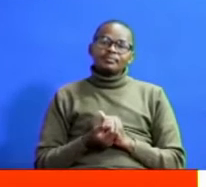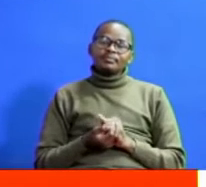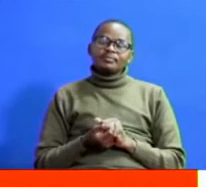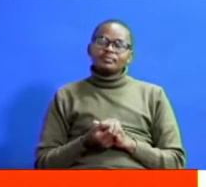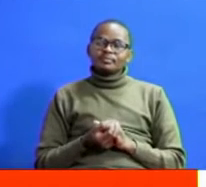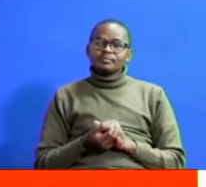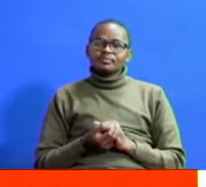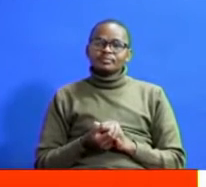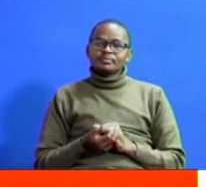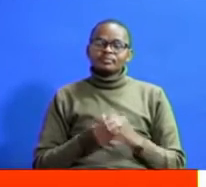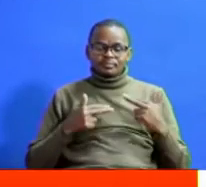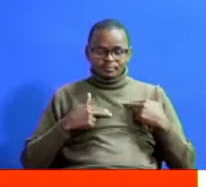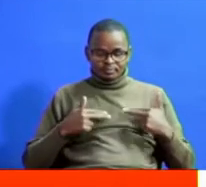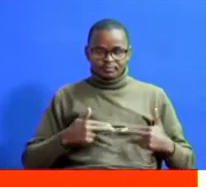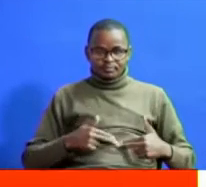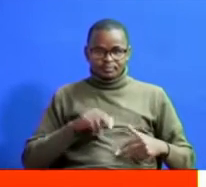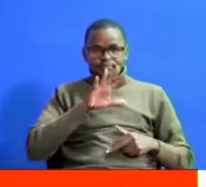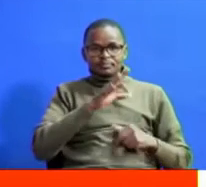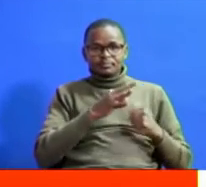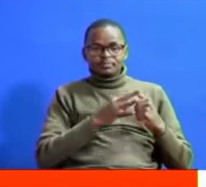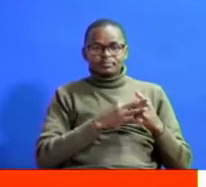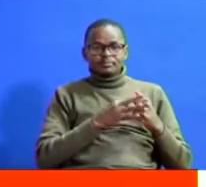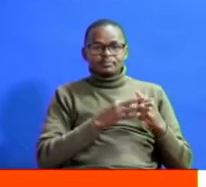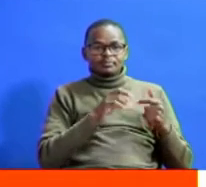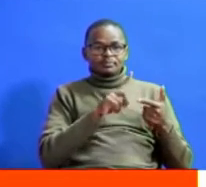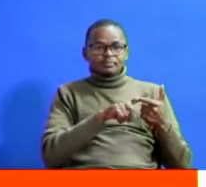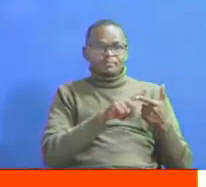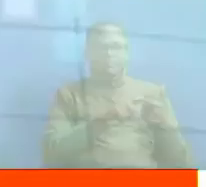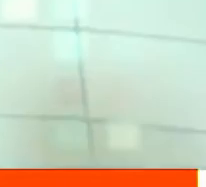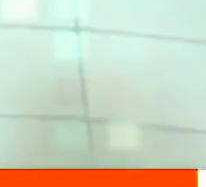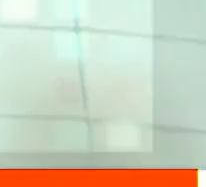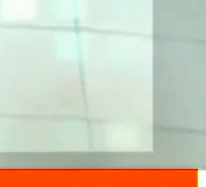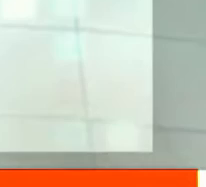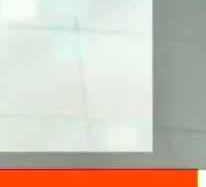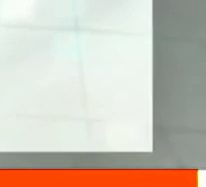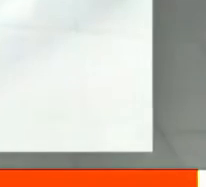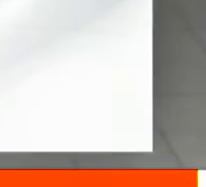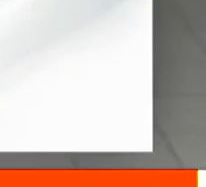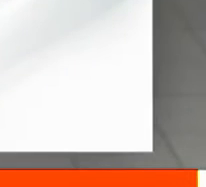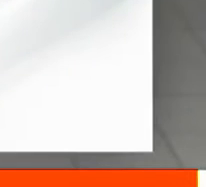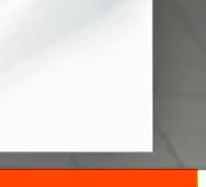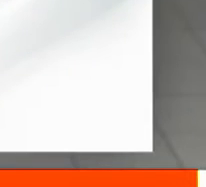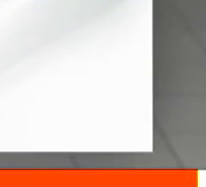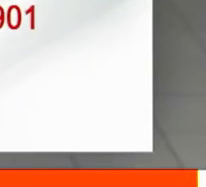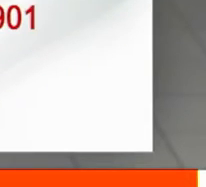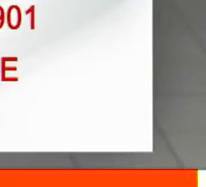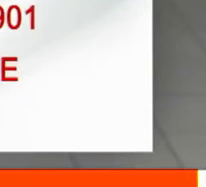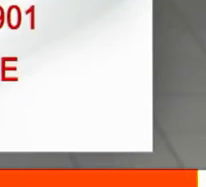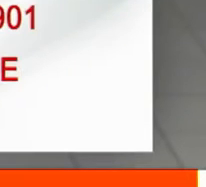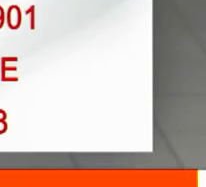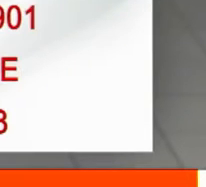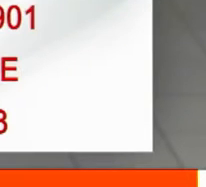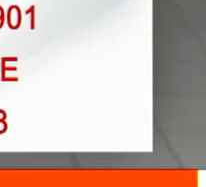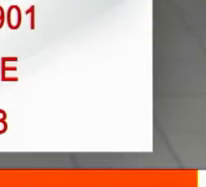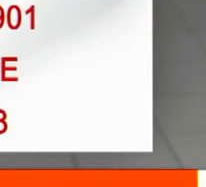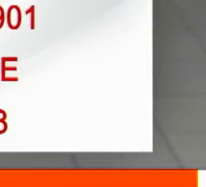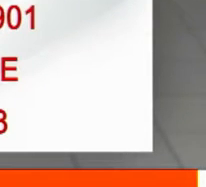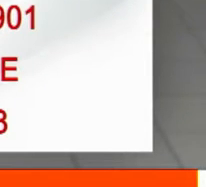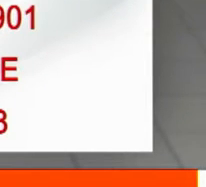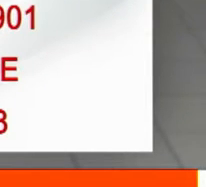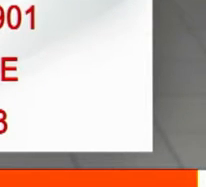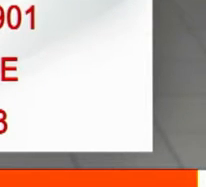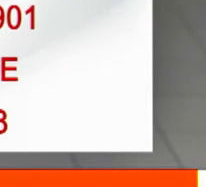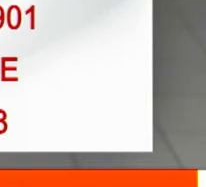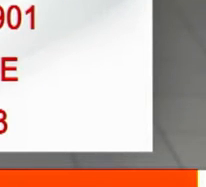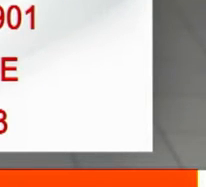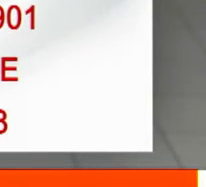And out of Motors Health, today 58 people have tested positive for COVID-19 from a sample size of 1,511 in the last 24